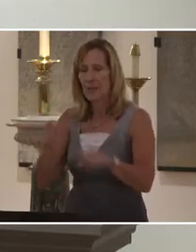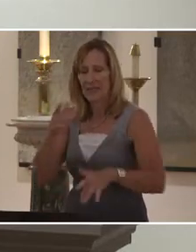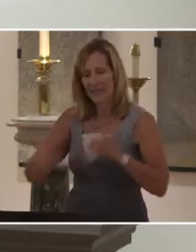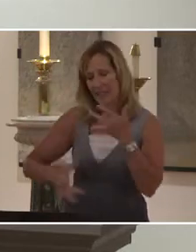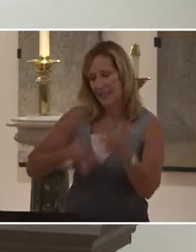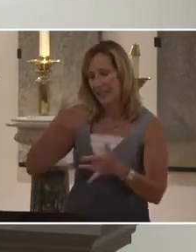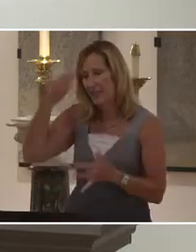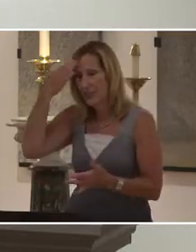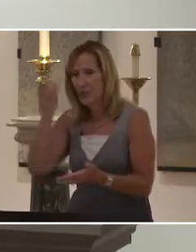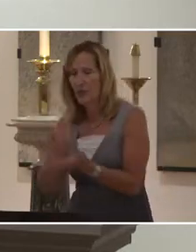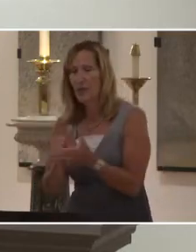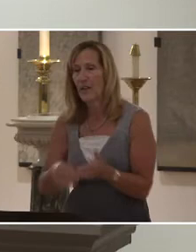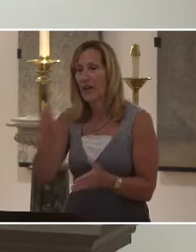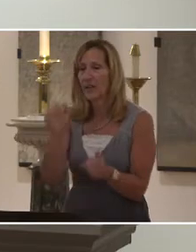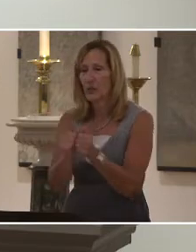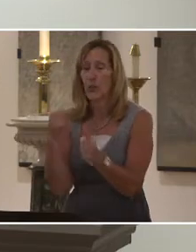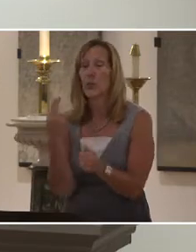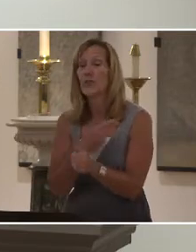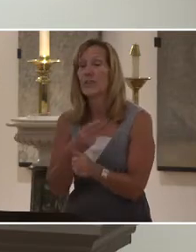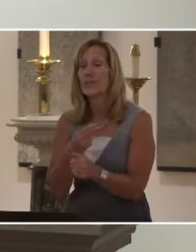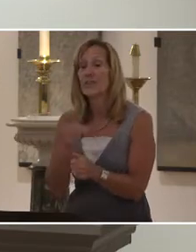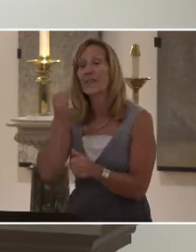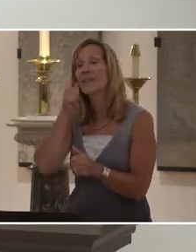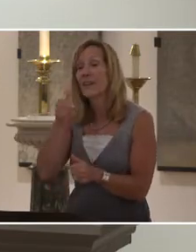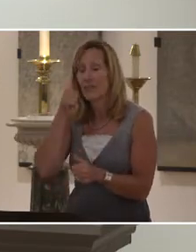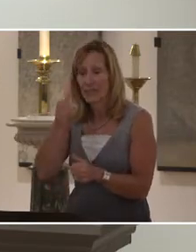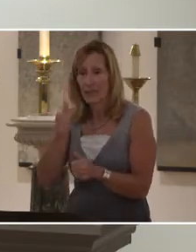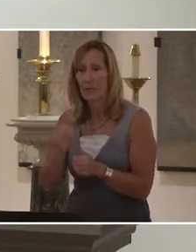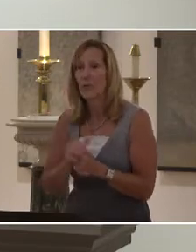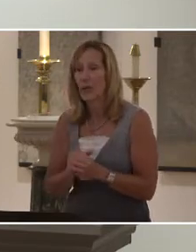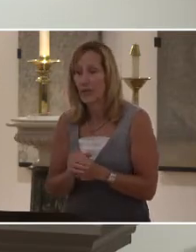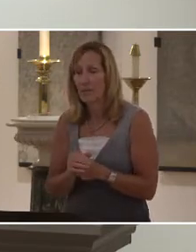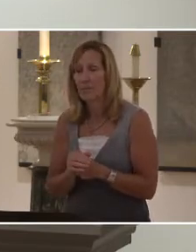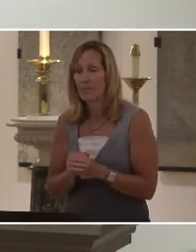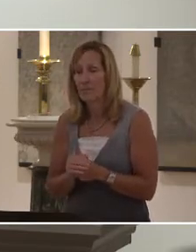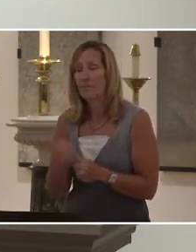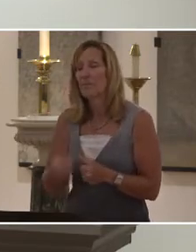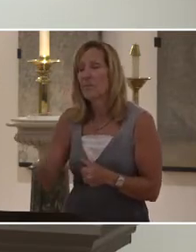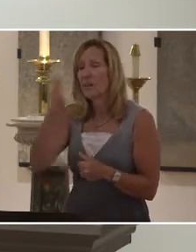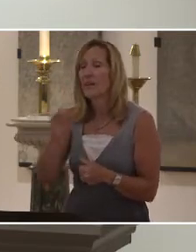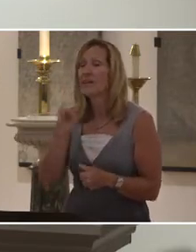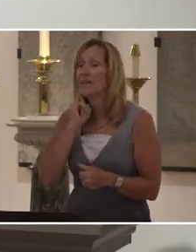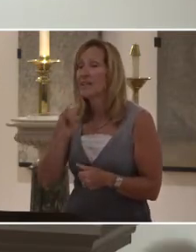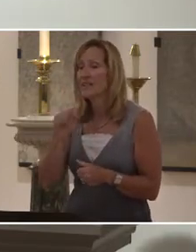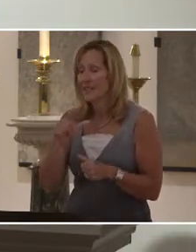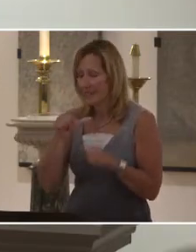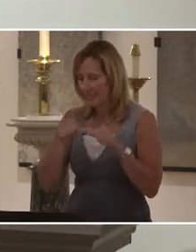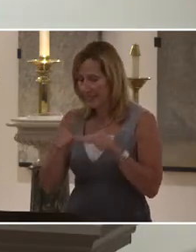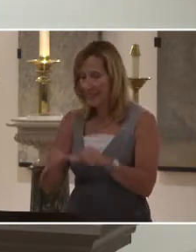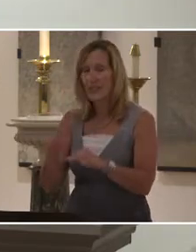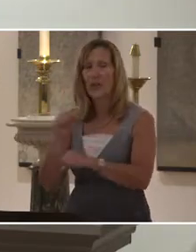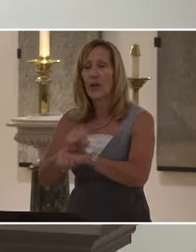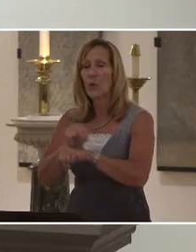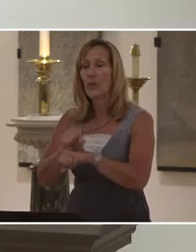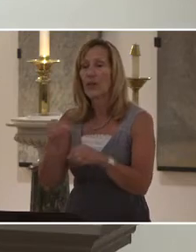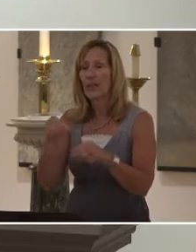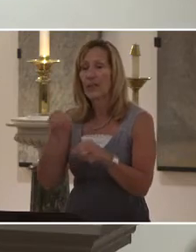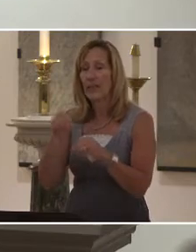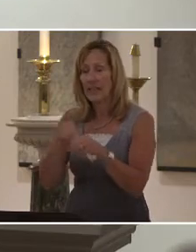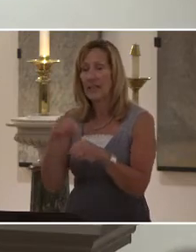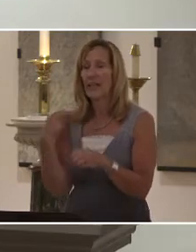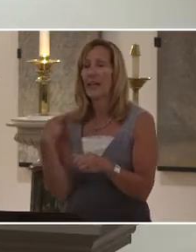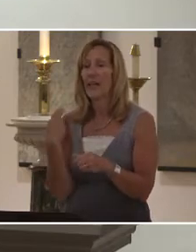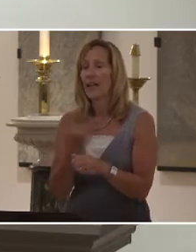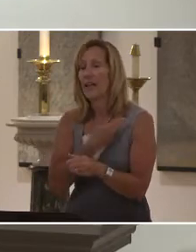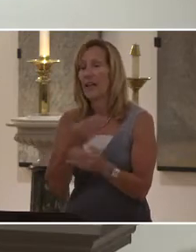exciting to know God is with us every step of the way. God is still at work in and through